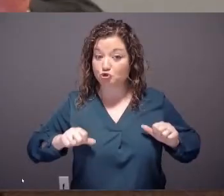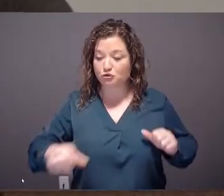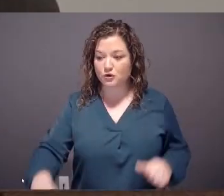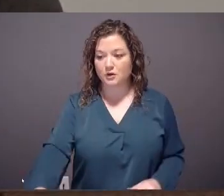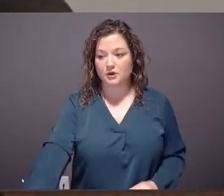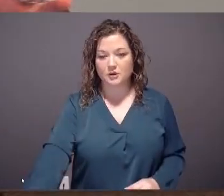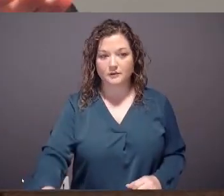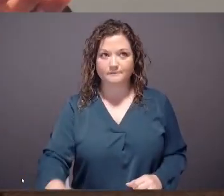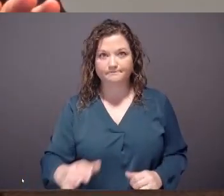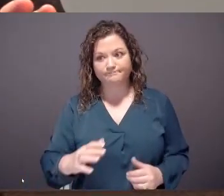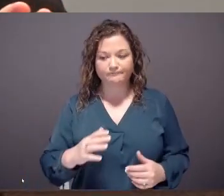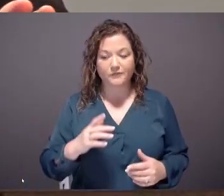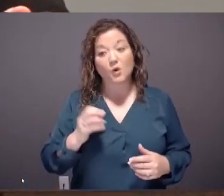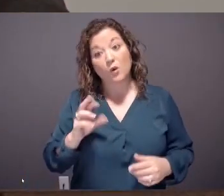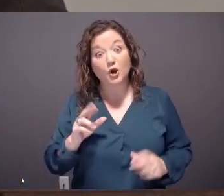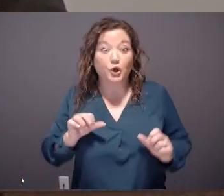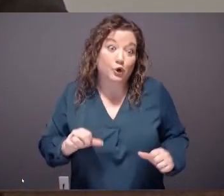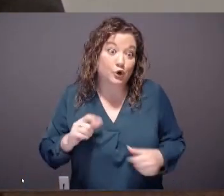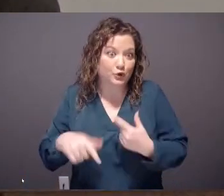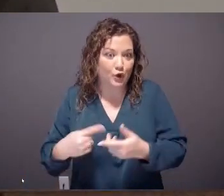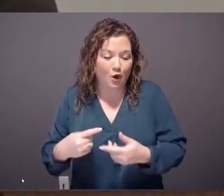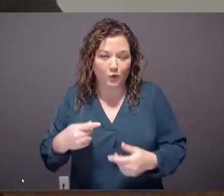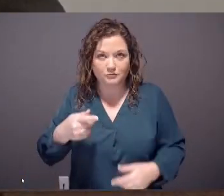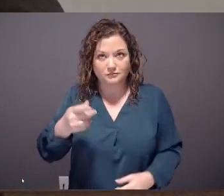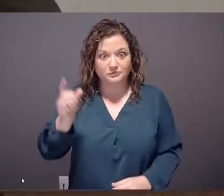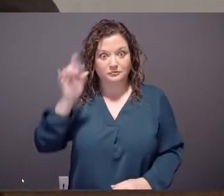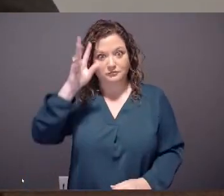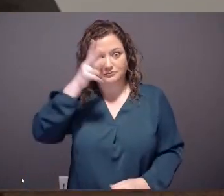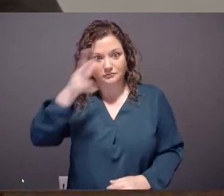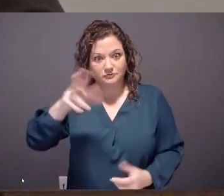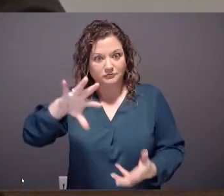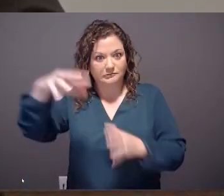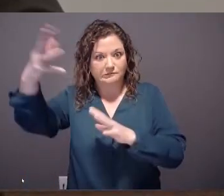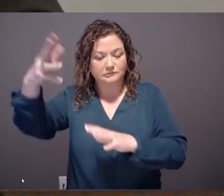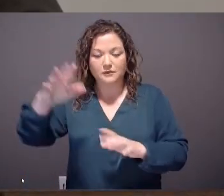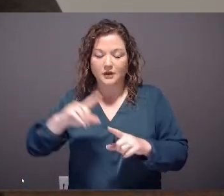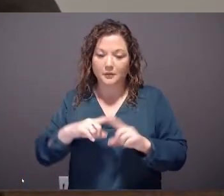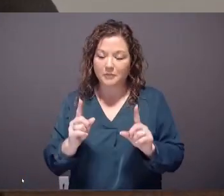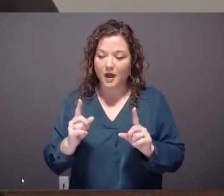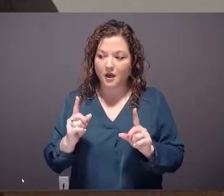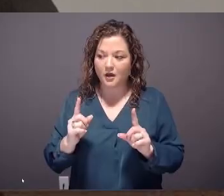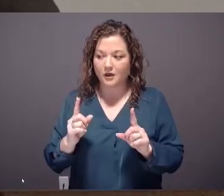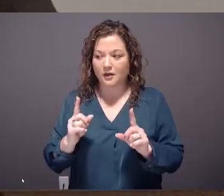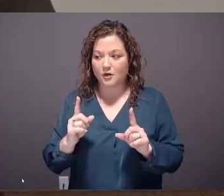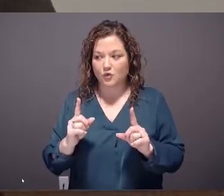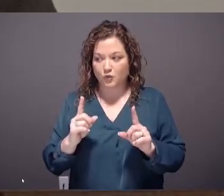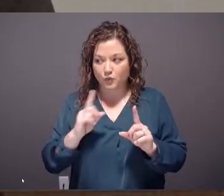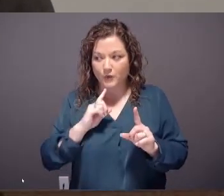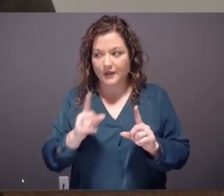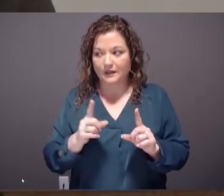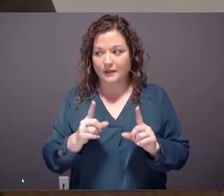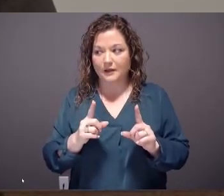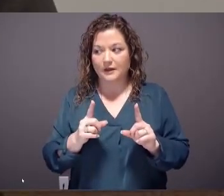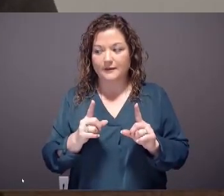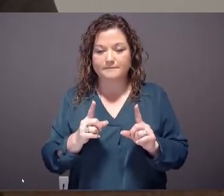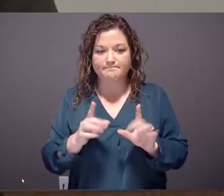go, really poorly. But to date, to not be